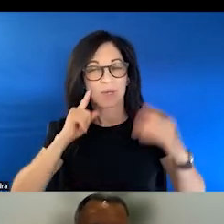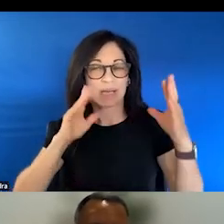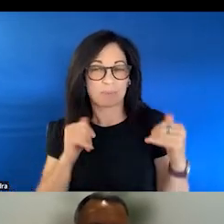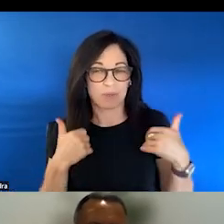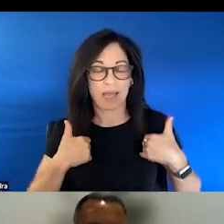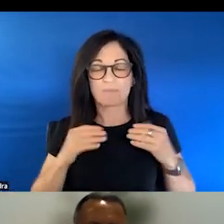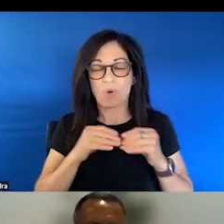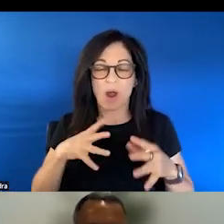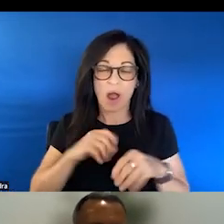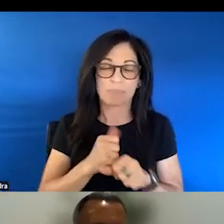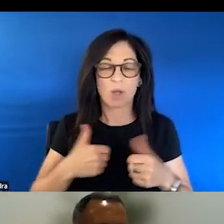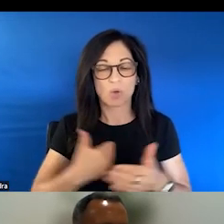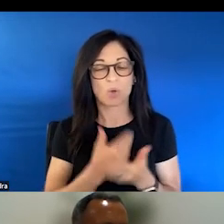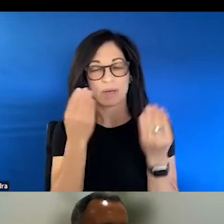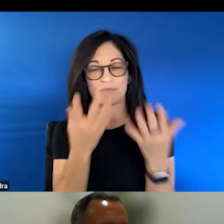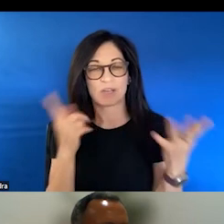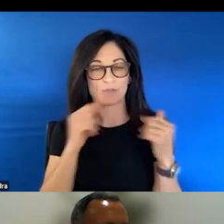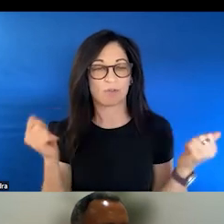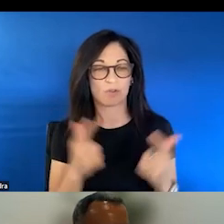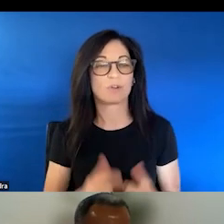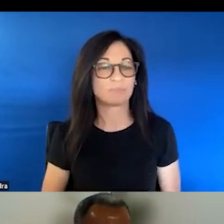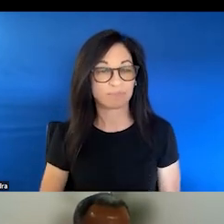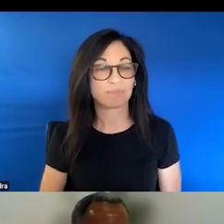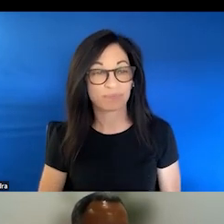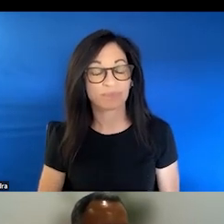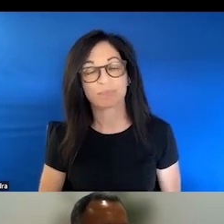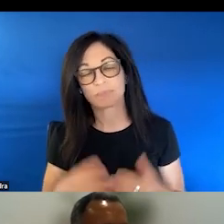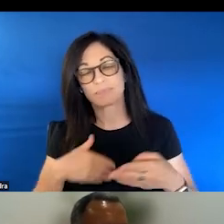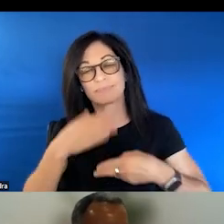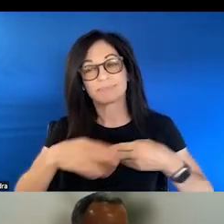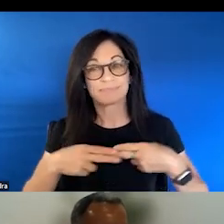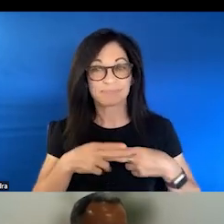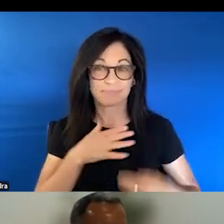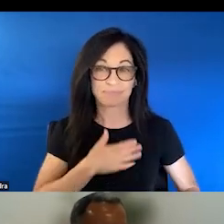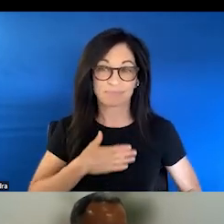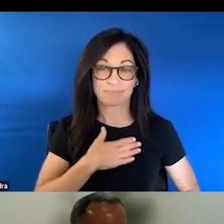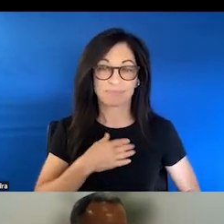updated information available for everyone. So let's move to the next slide, please.